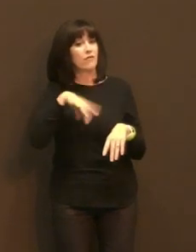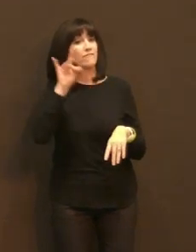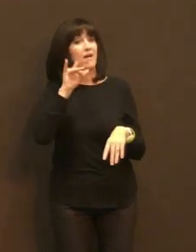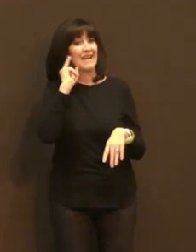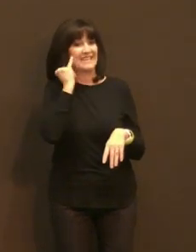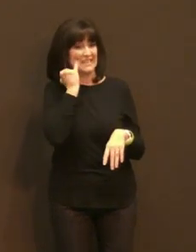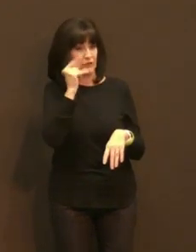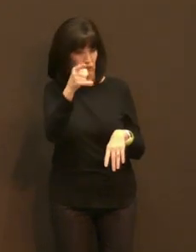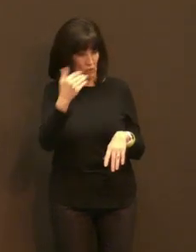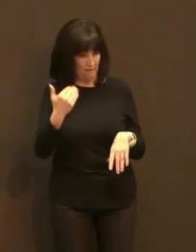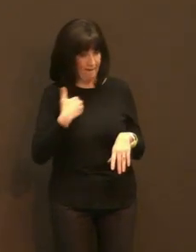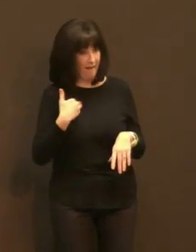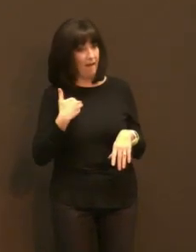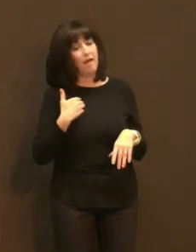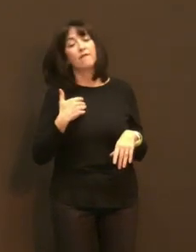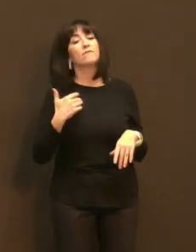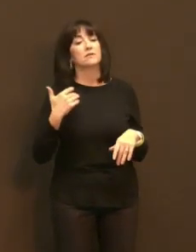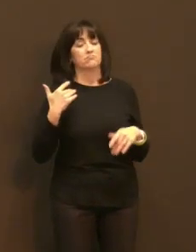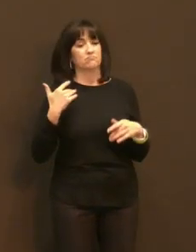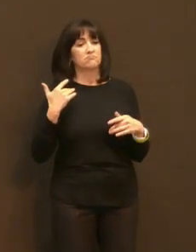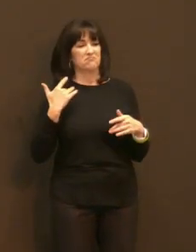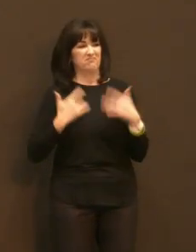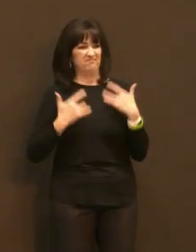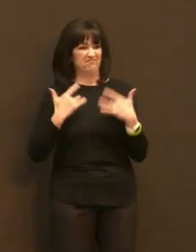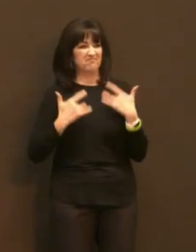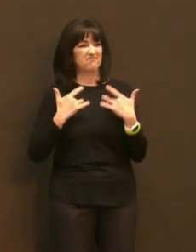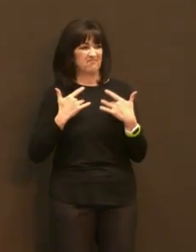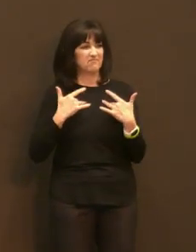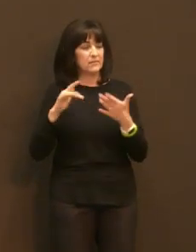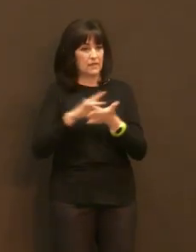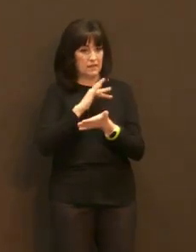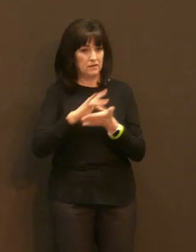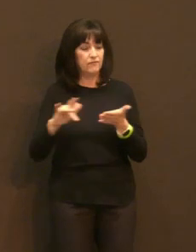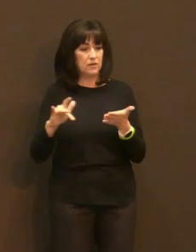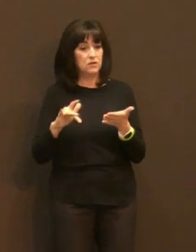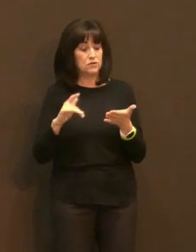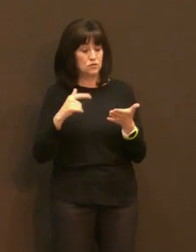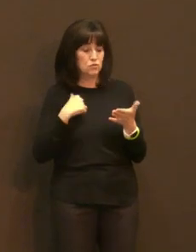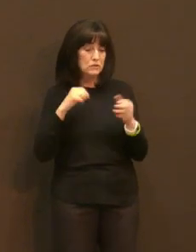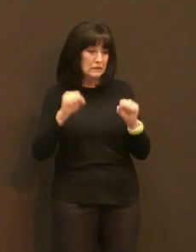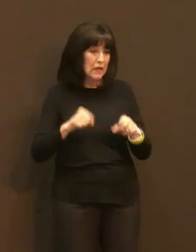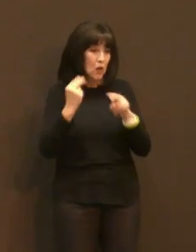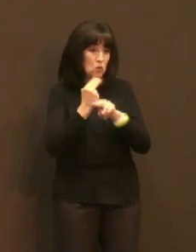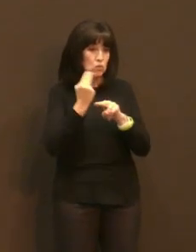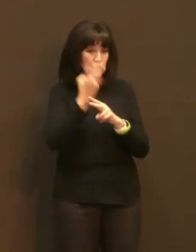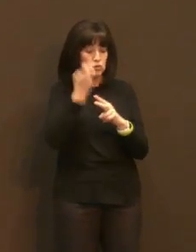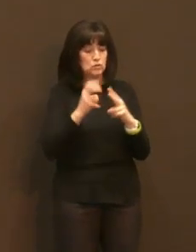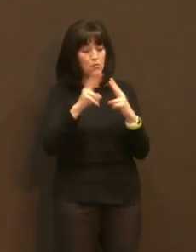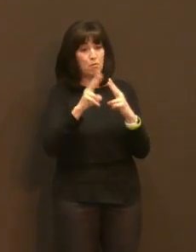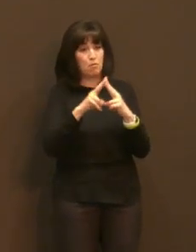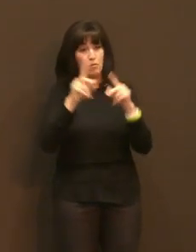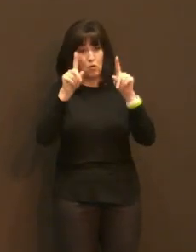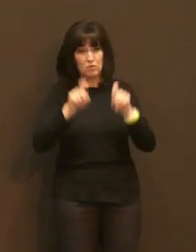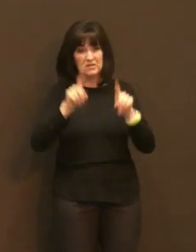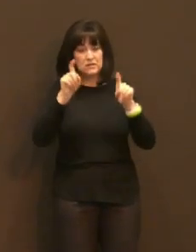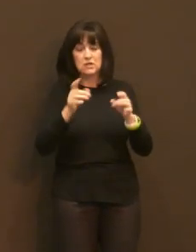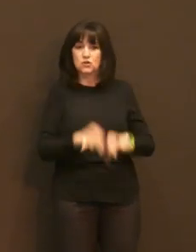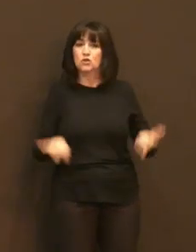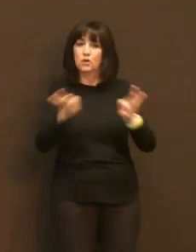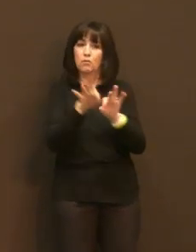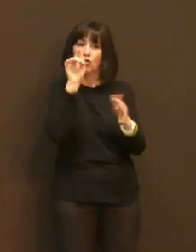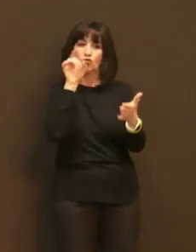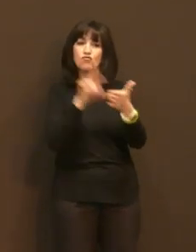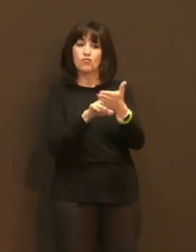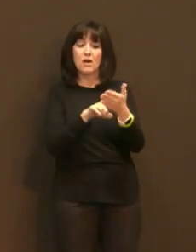place, and we are using both tests in our state, but it is really important to recognize, as you said,